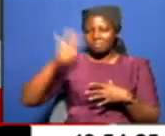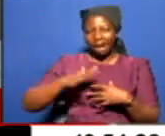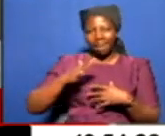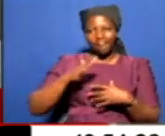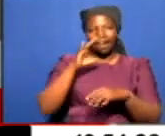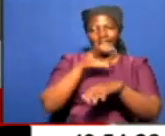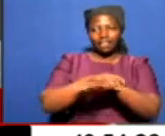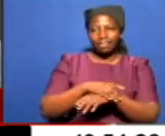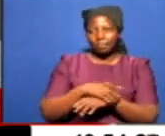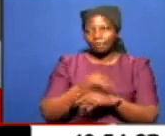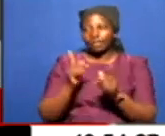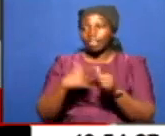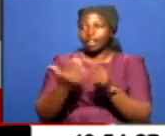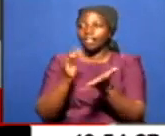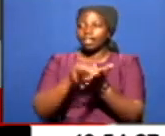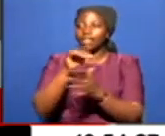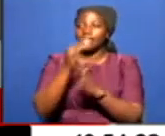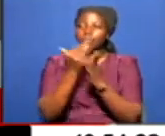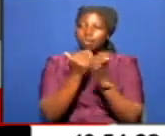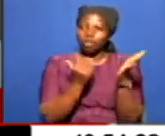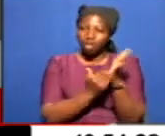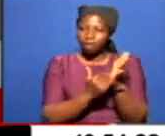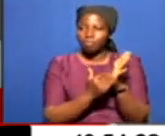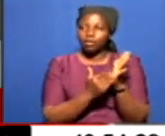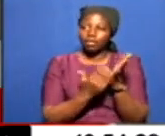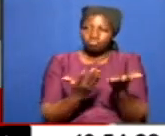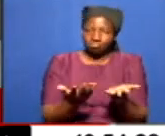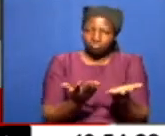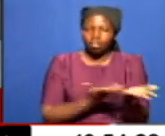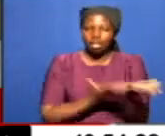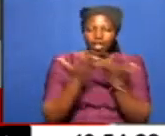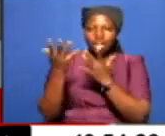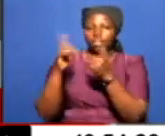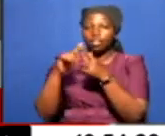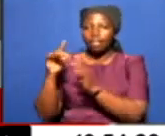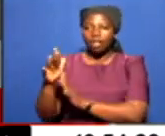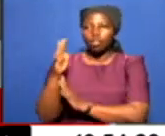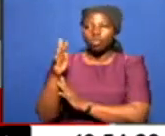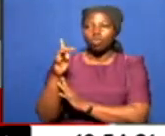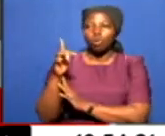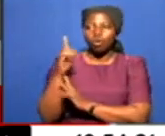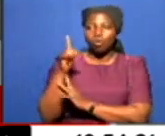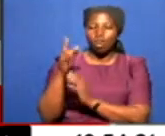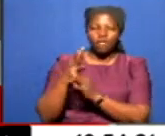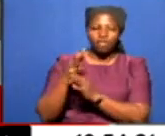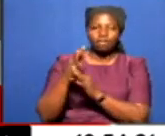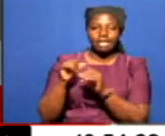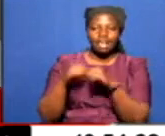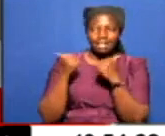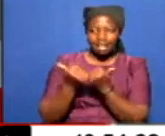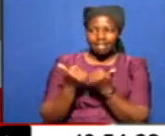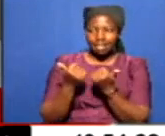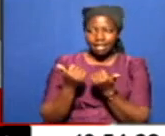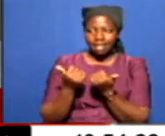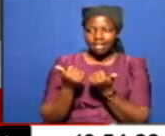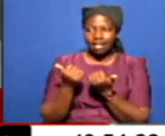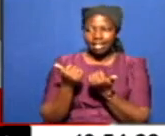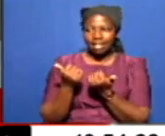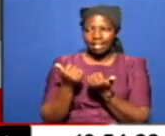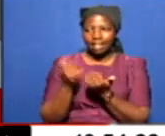program, we take it to the enforcement agencies, because mm-hmm. how does a special operation